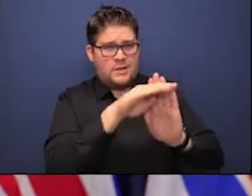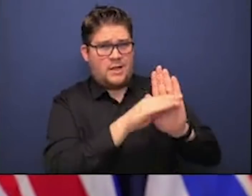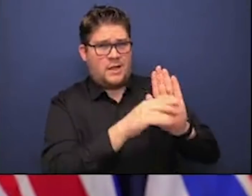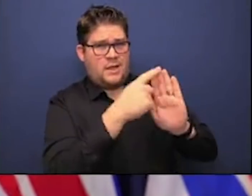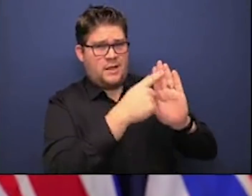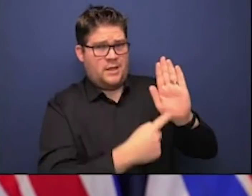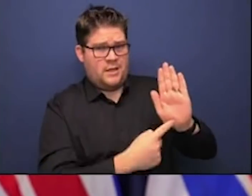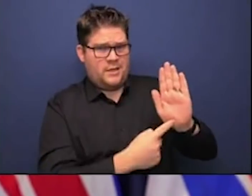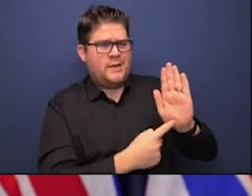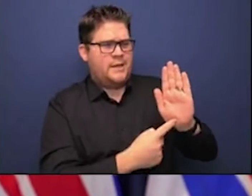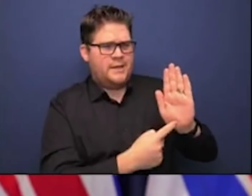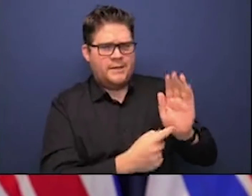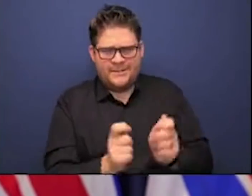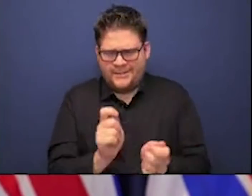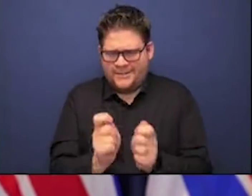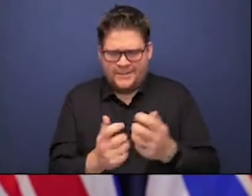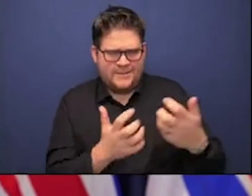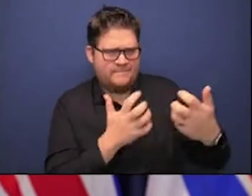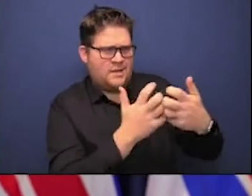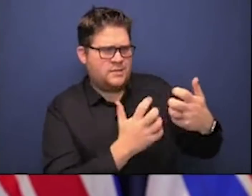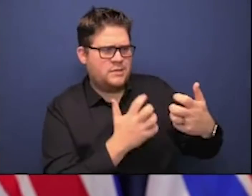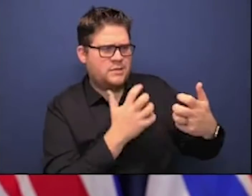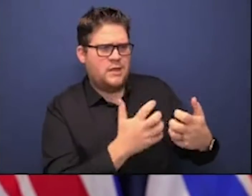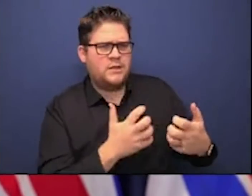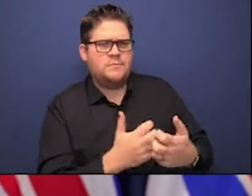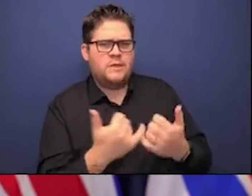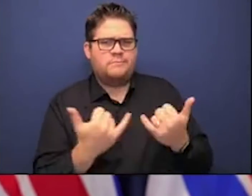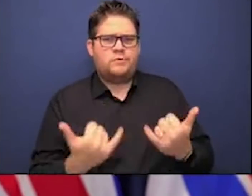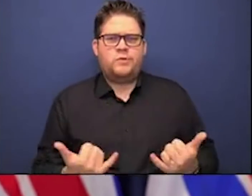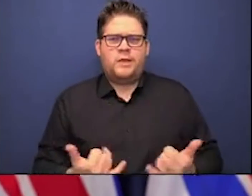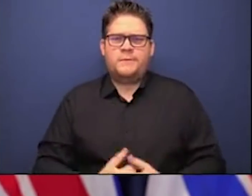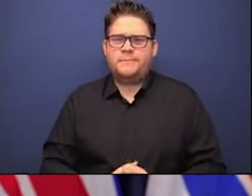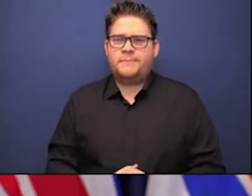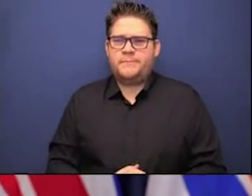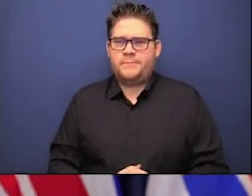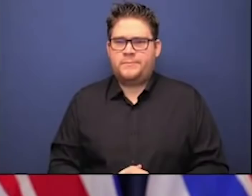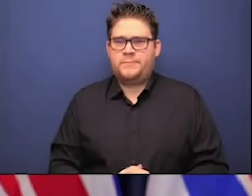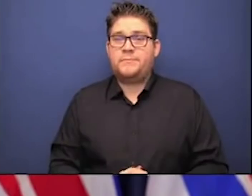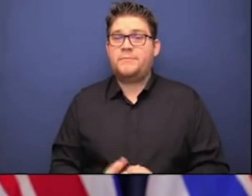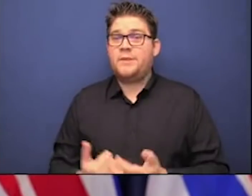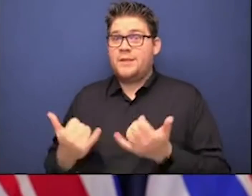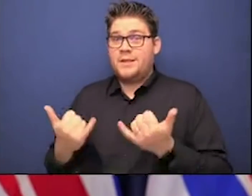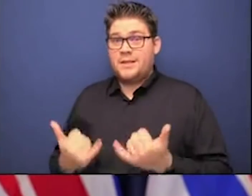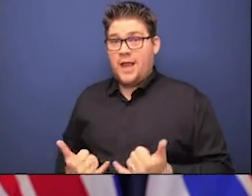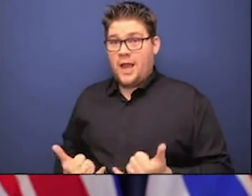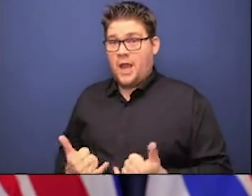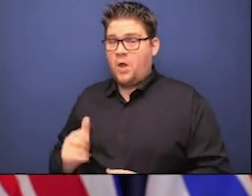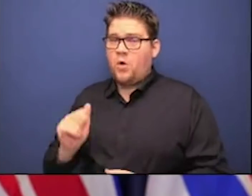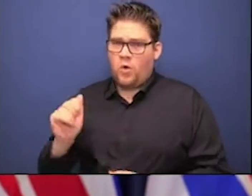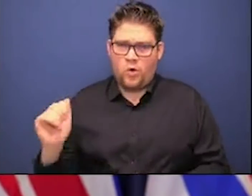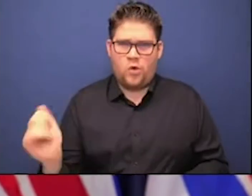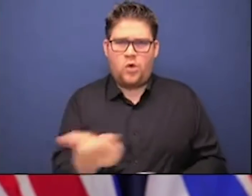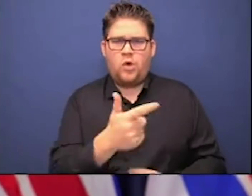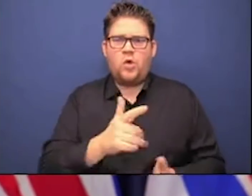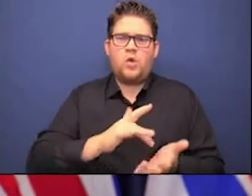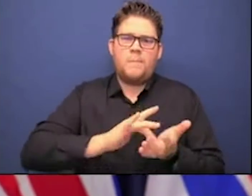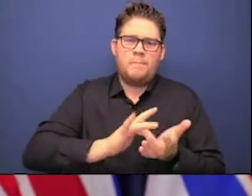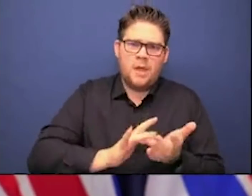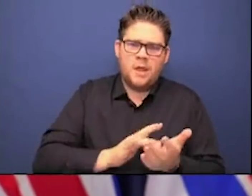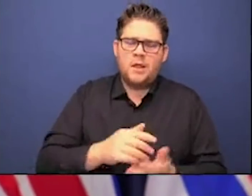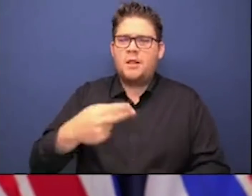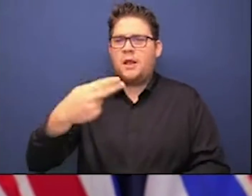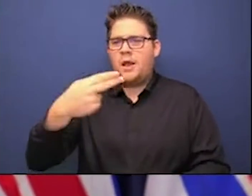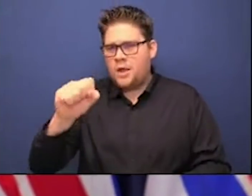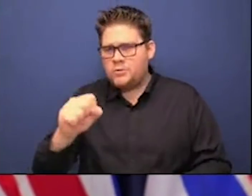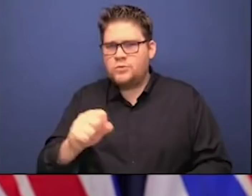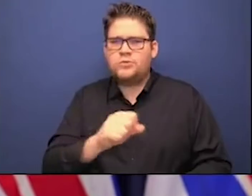Under the current guidelines, middle and secondary schools, as well as all K-12 staff, are required to wear